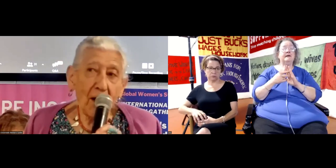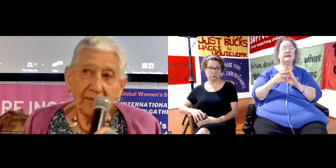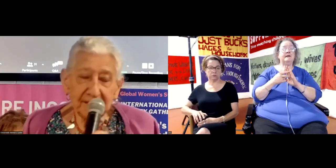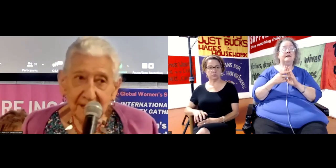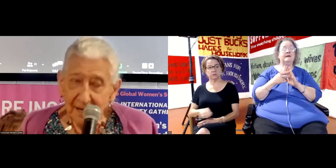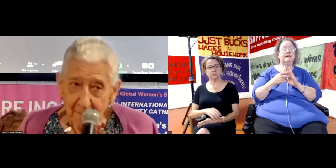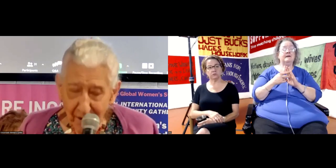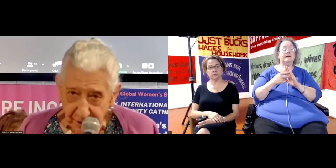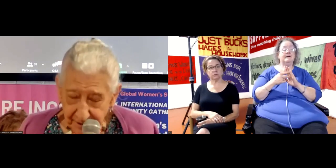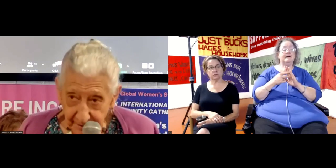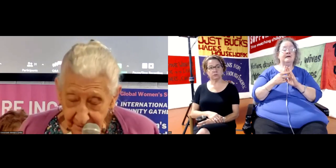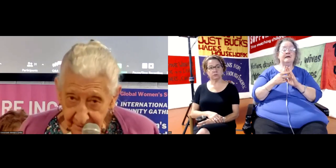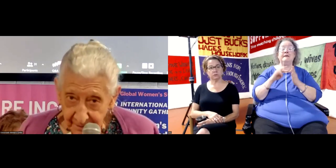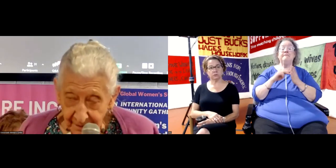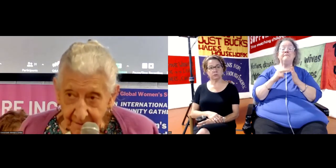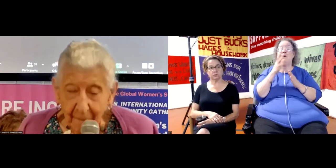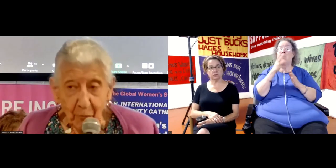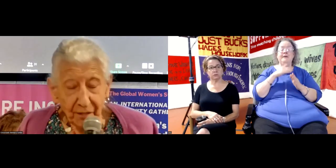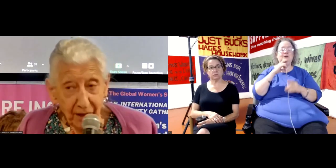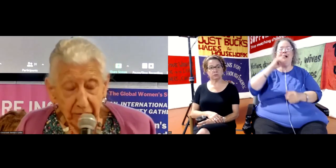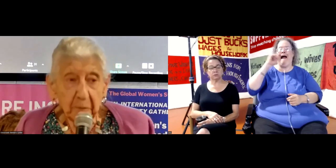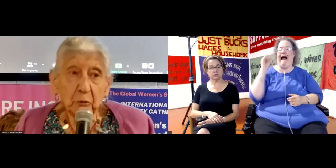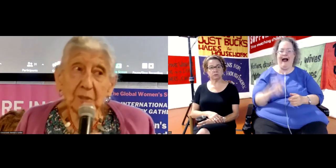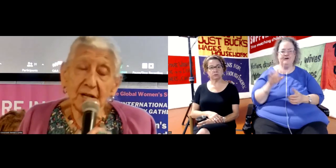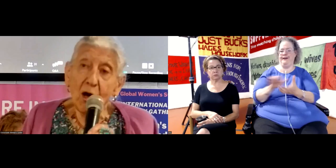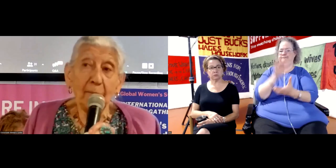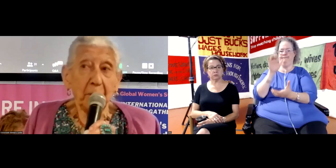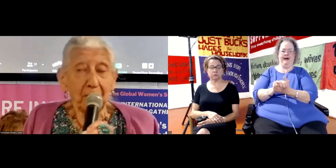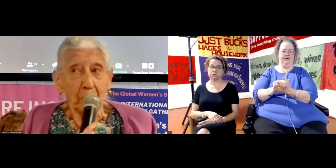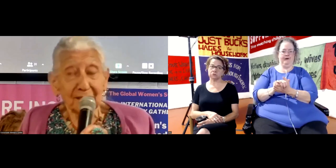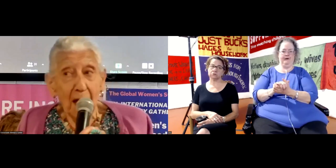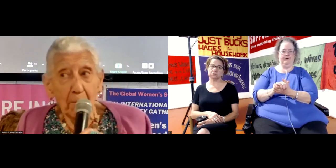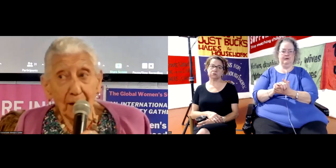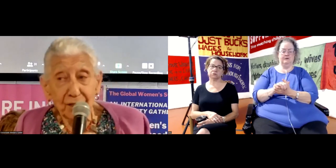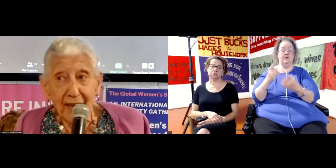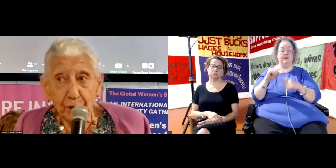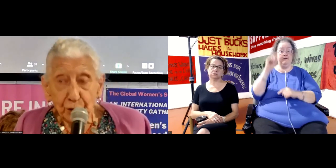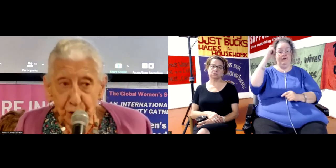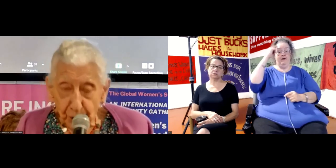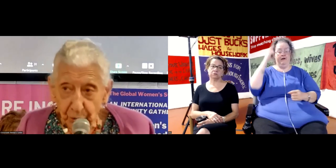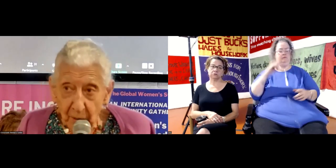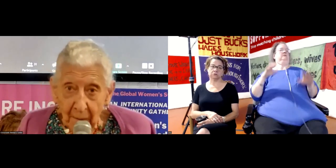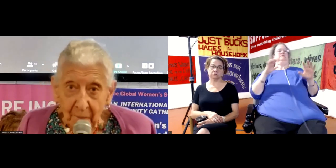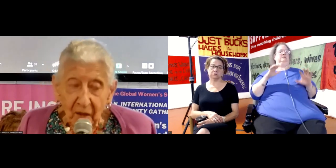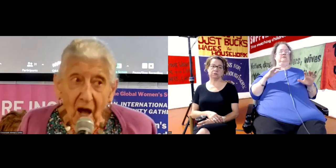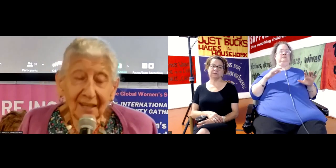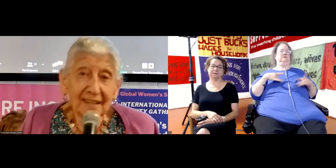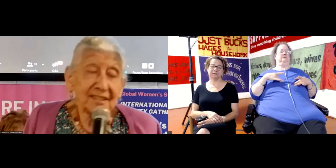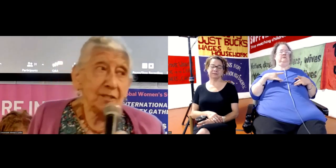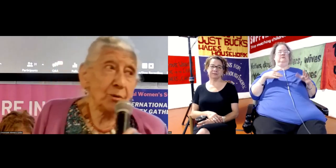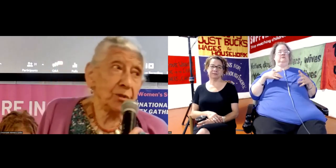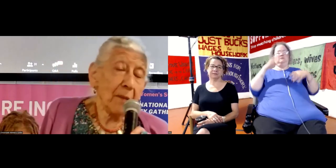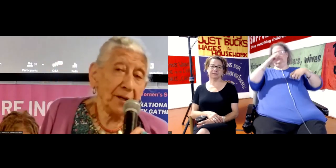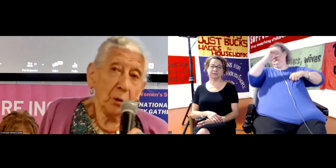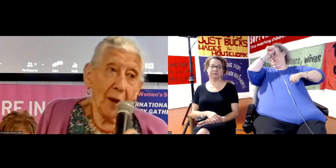didn't bother to get married. Well, the government was alarmed, but there was not much they could do unless